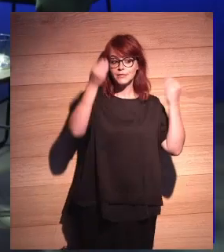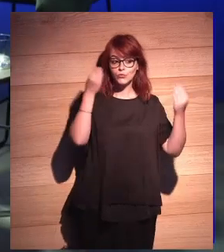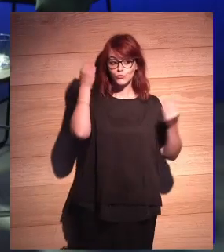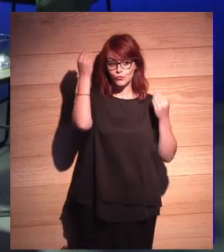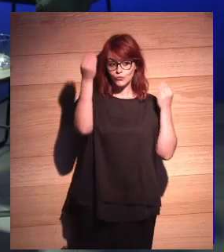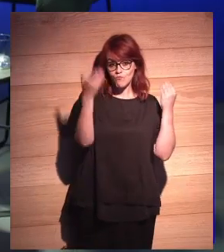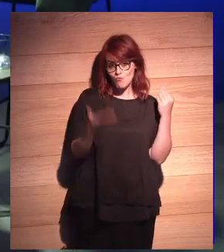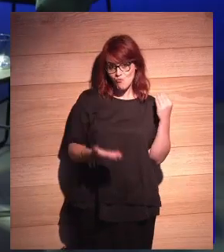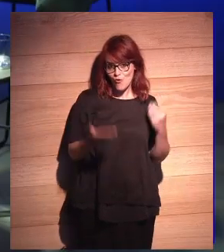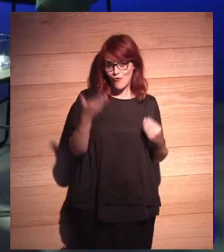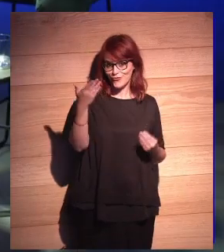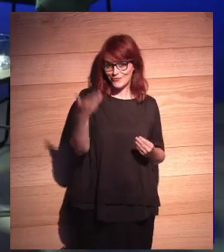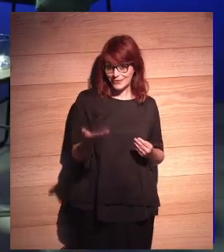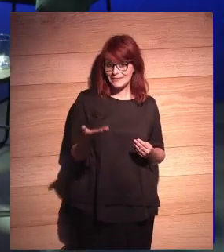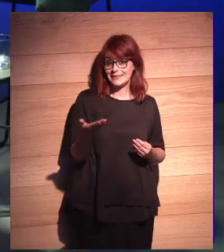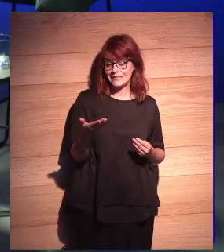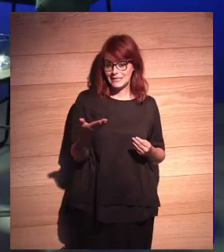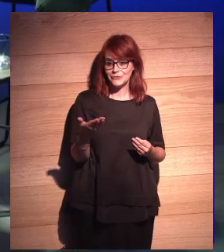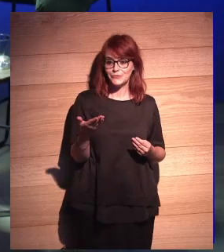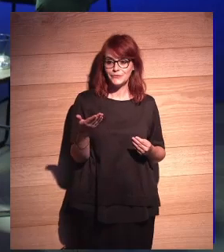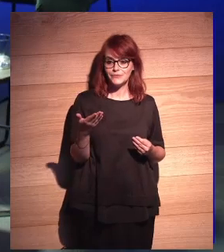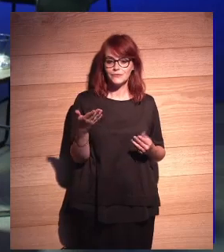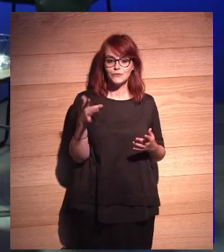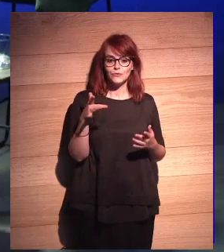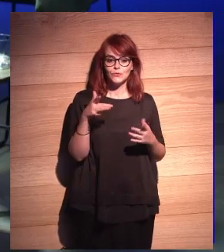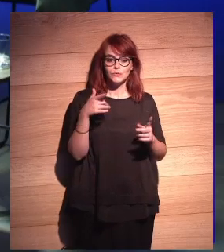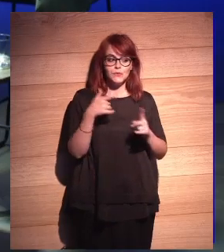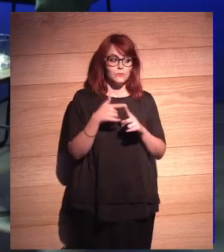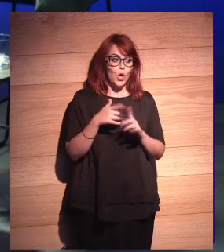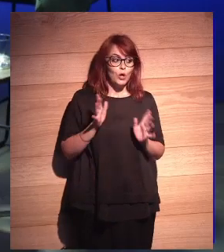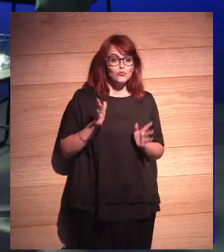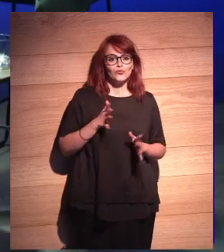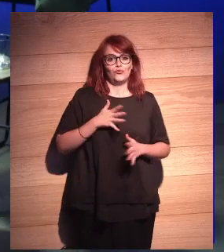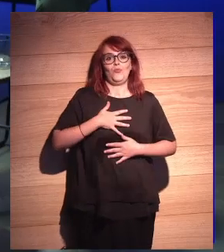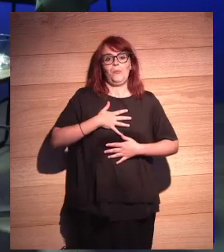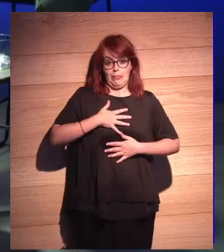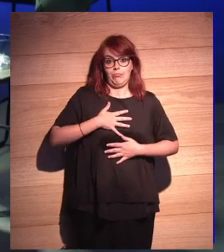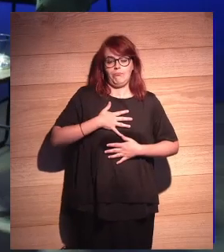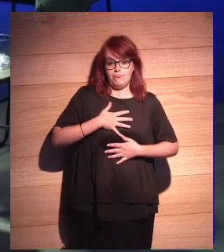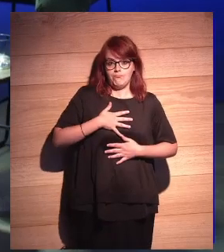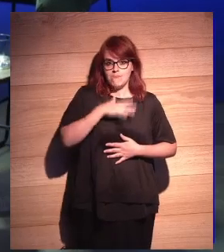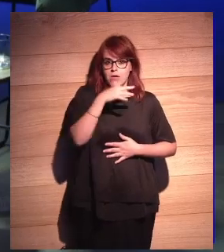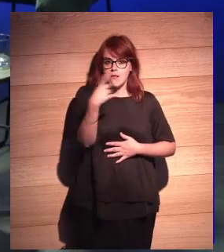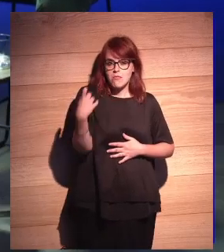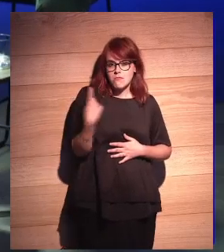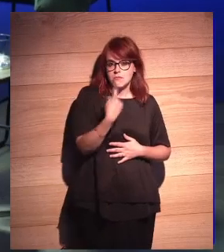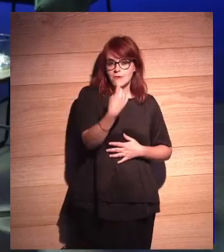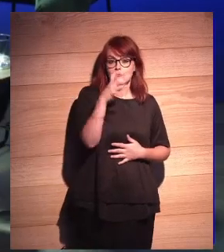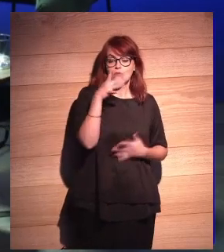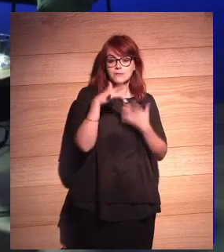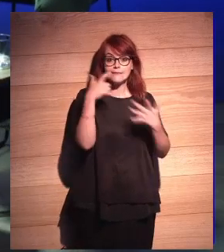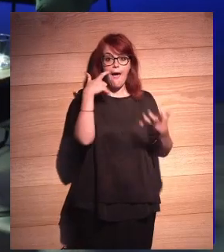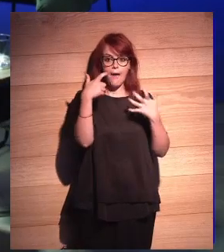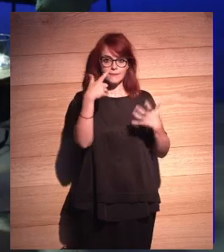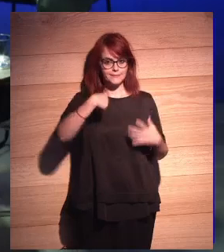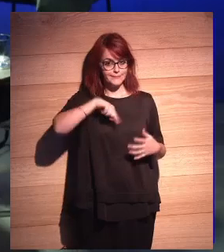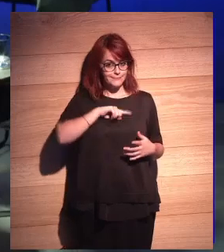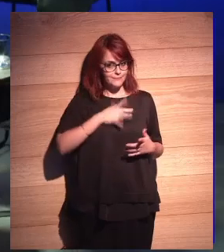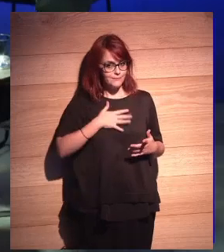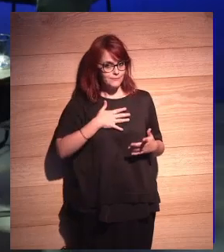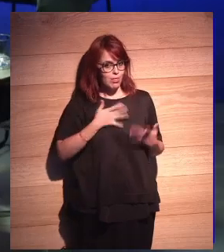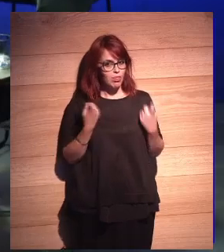audio images. I think it's important, if we want to surprise, if we want to